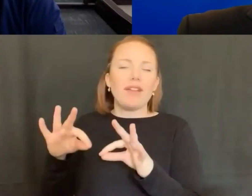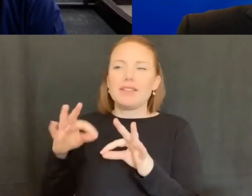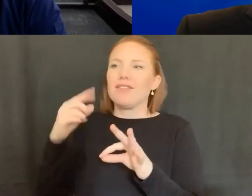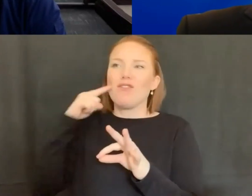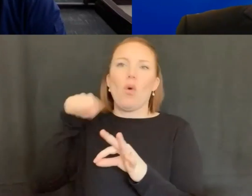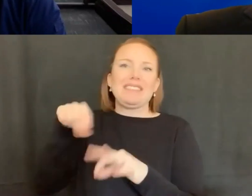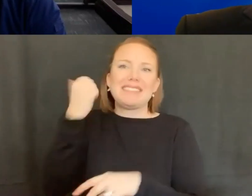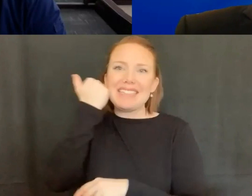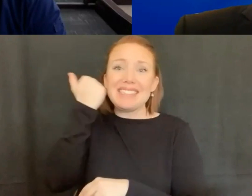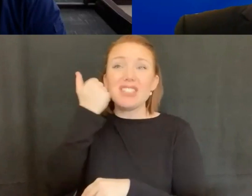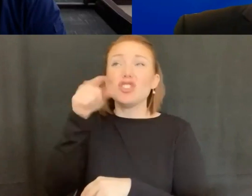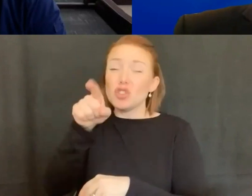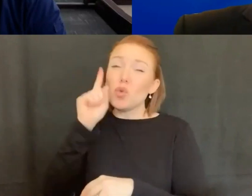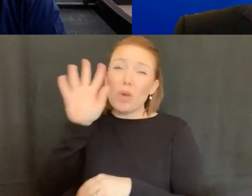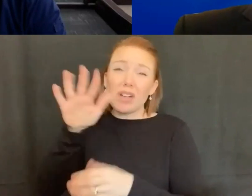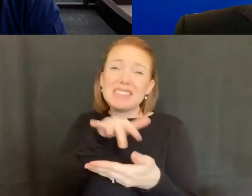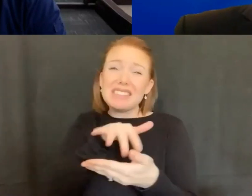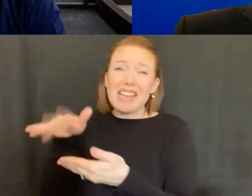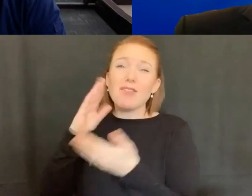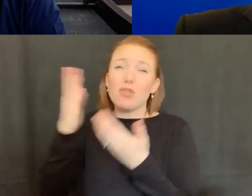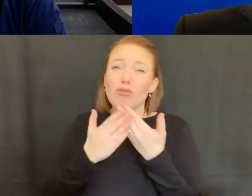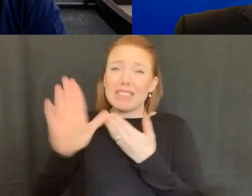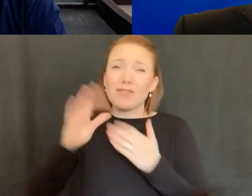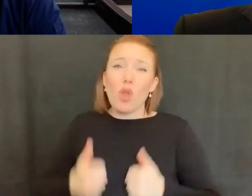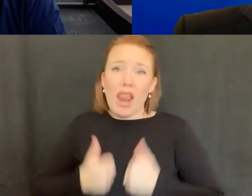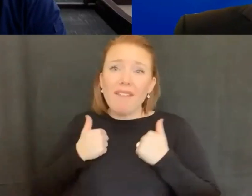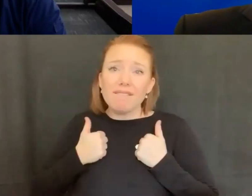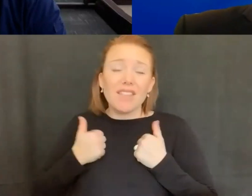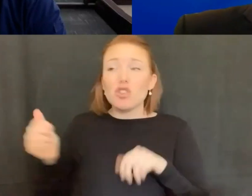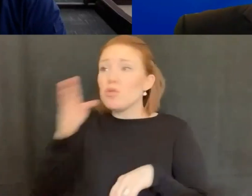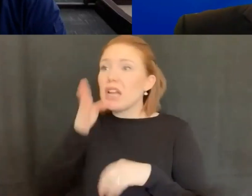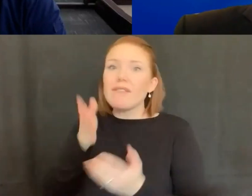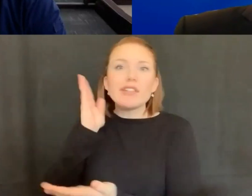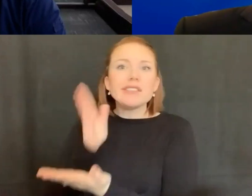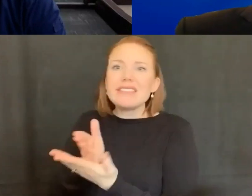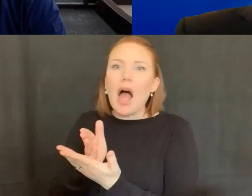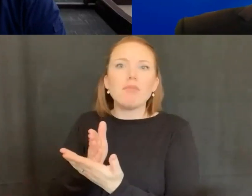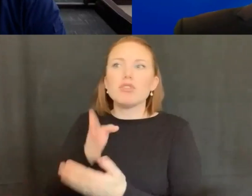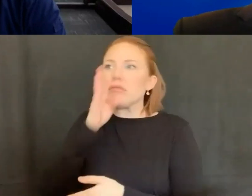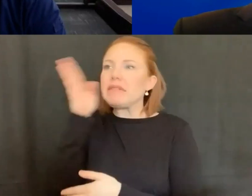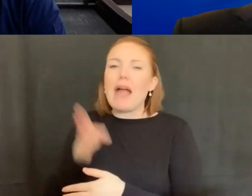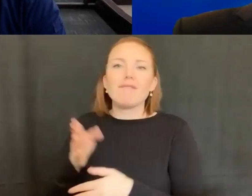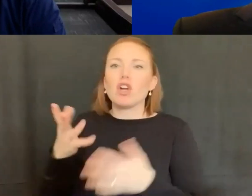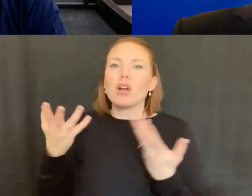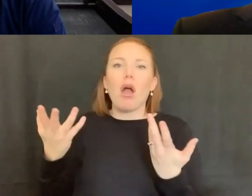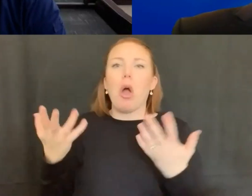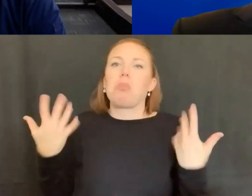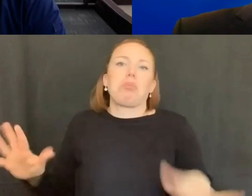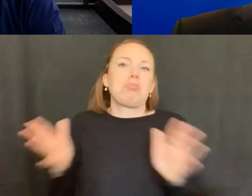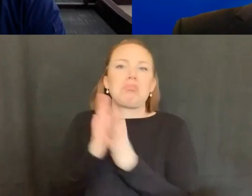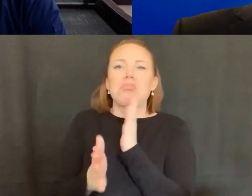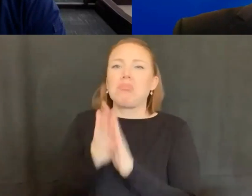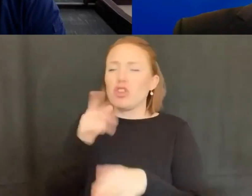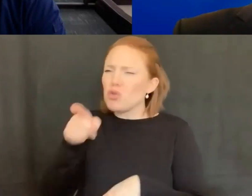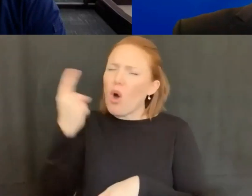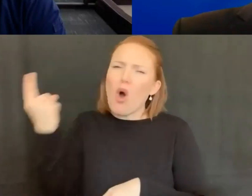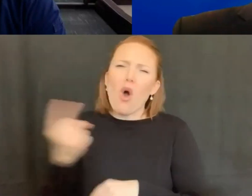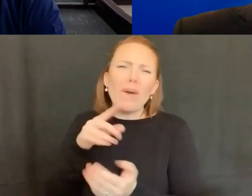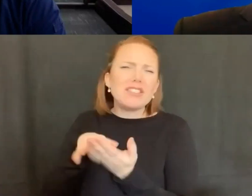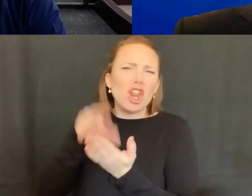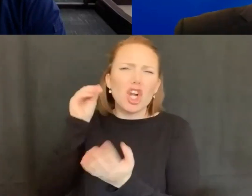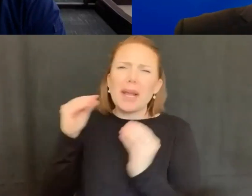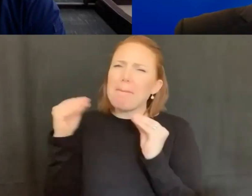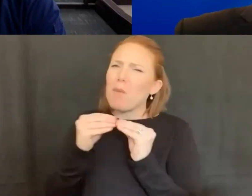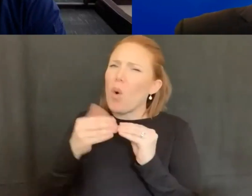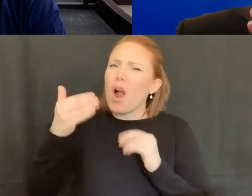because this is a craft that you never stop learning and growing in. Wow, that's an important piece of advice for students who are thinking about the field. You have